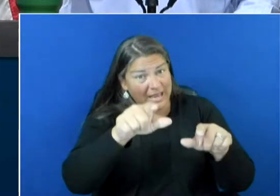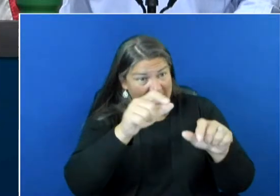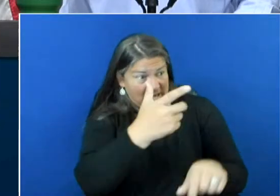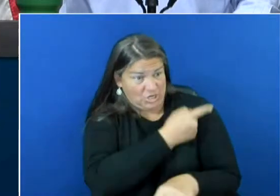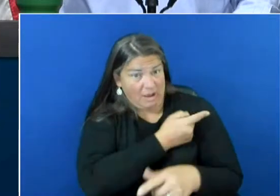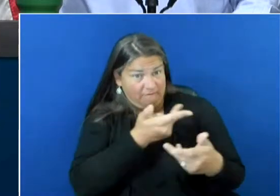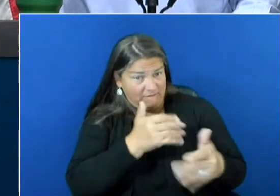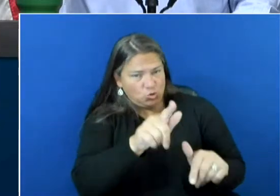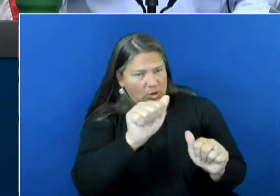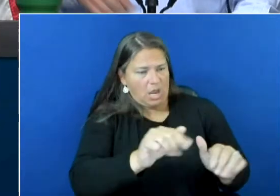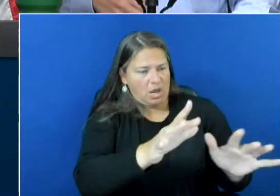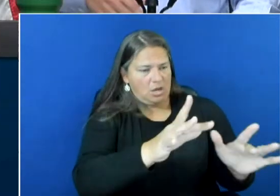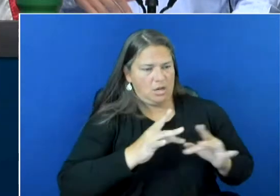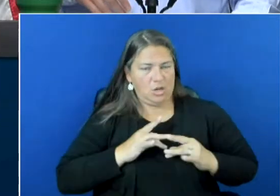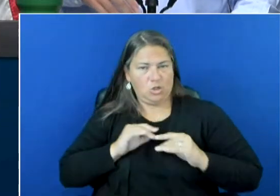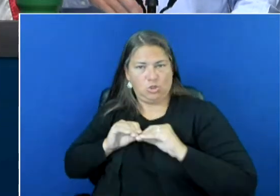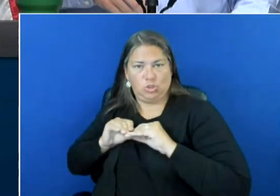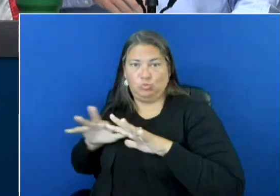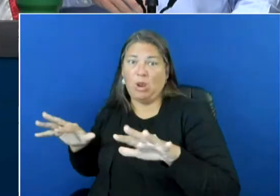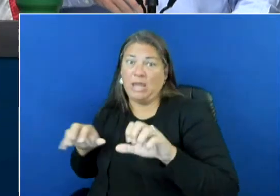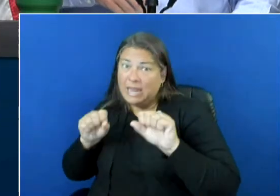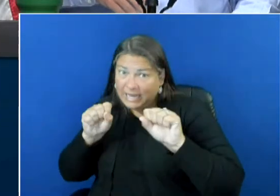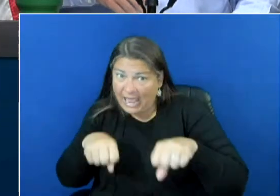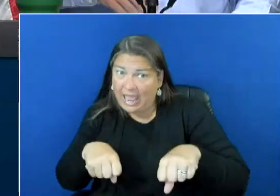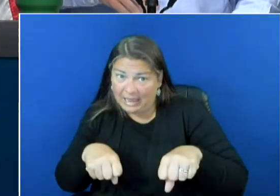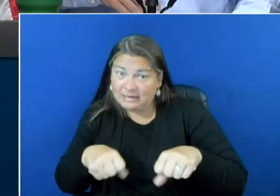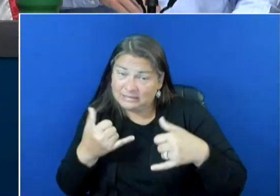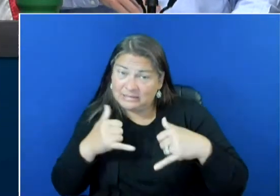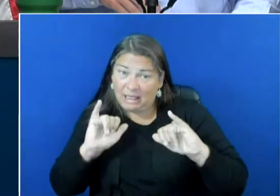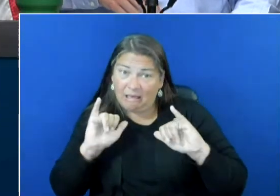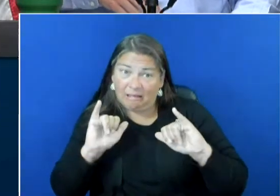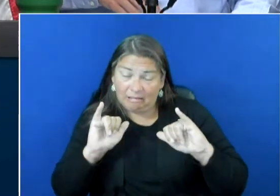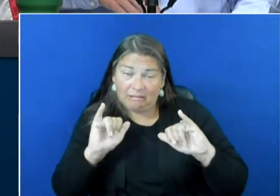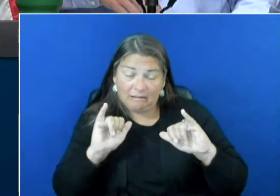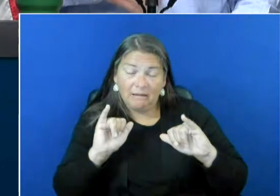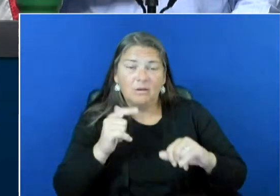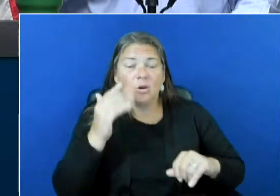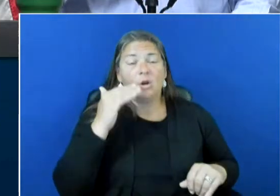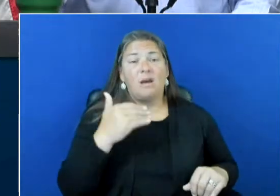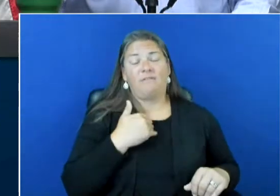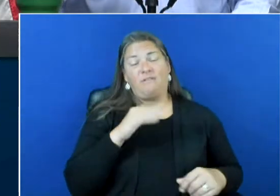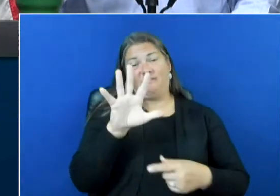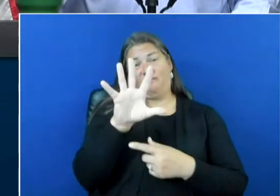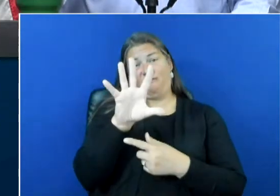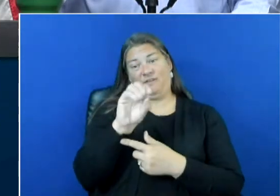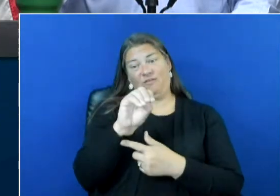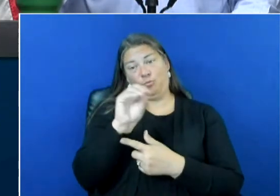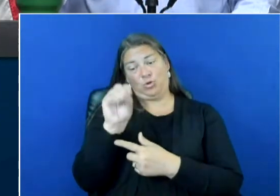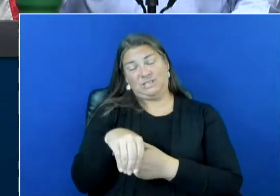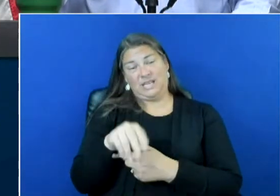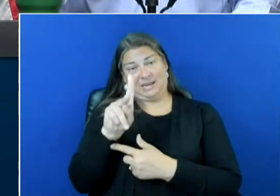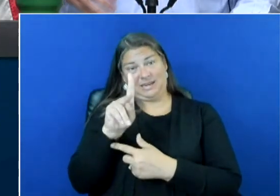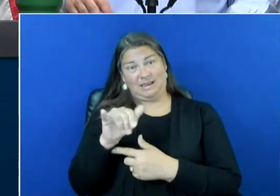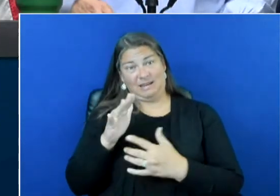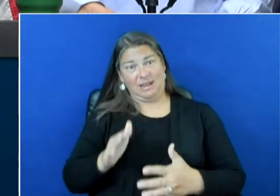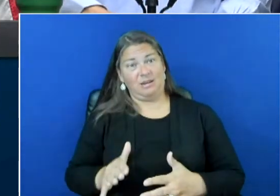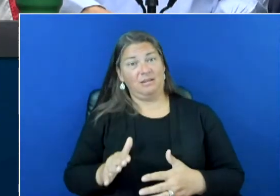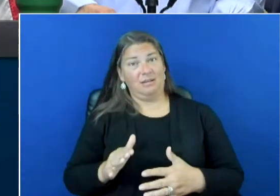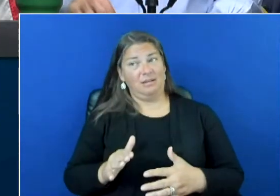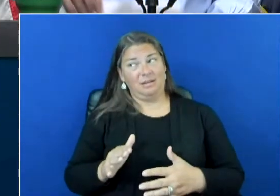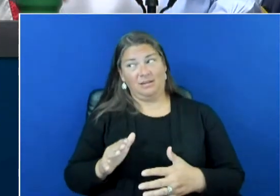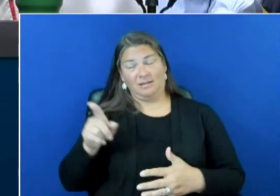are, just over 50% of Kentuckians vaccinated, you're likely to spread it to someone